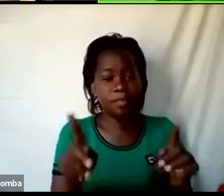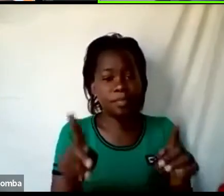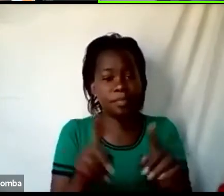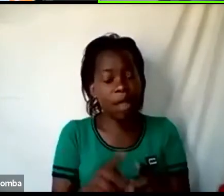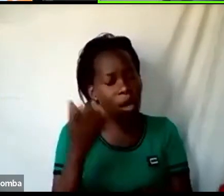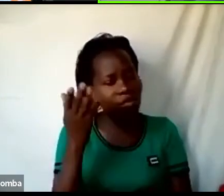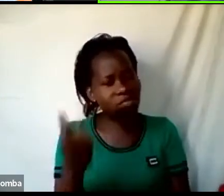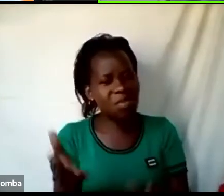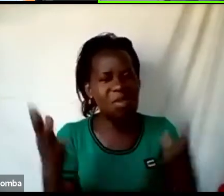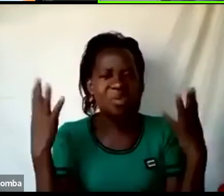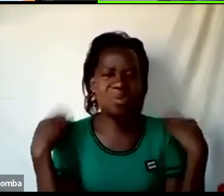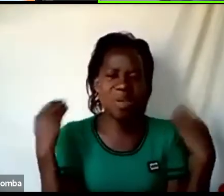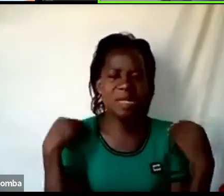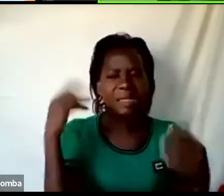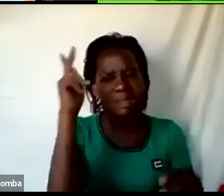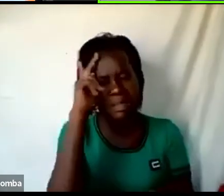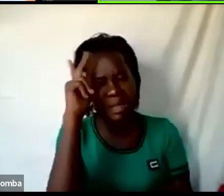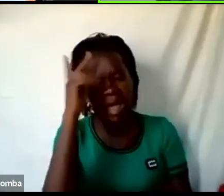and skilling,